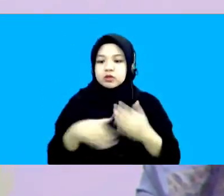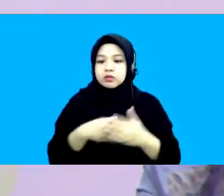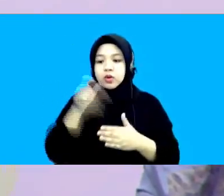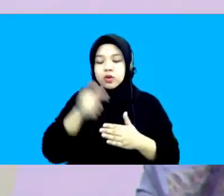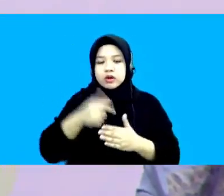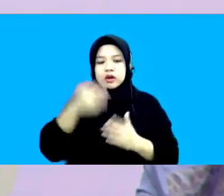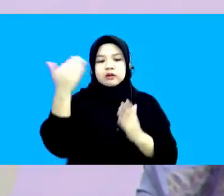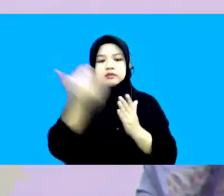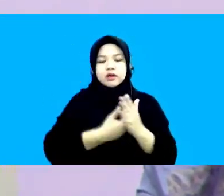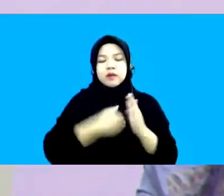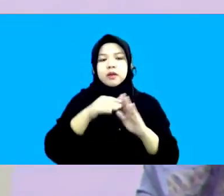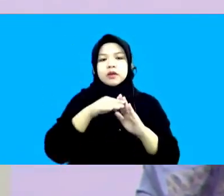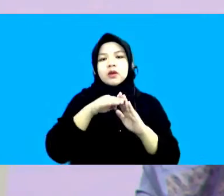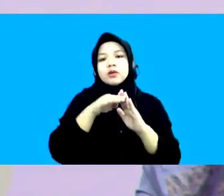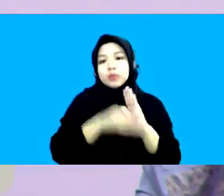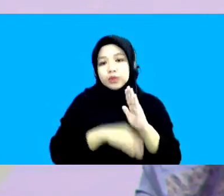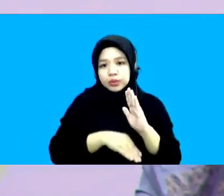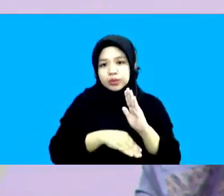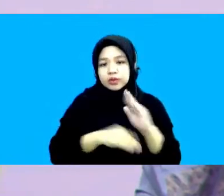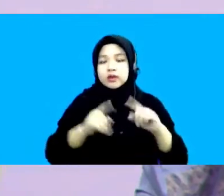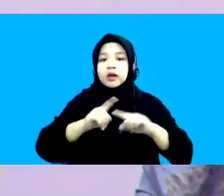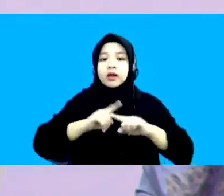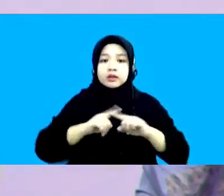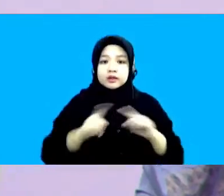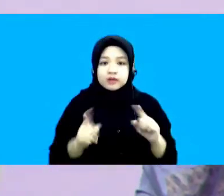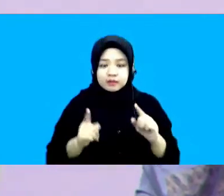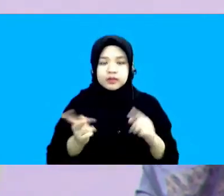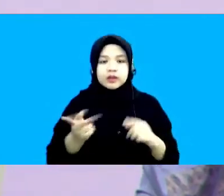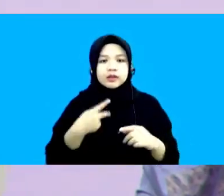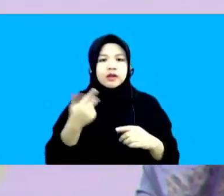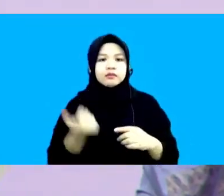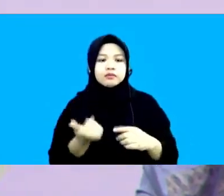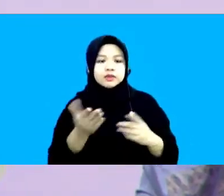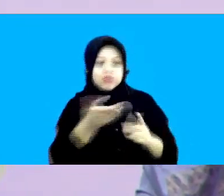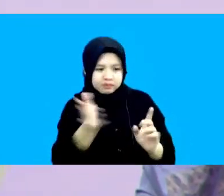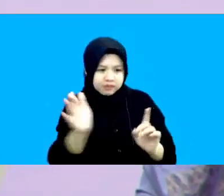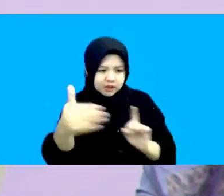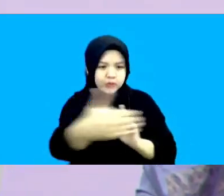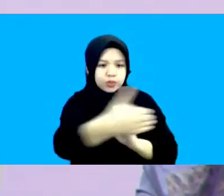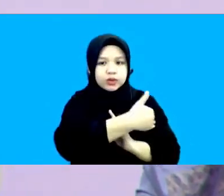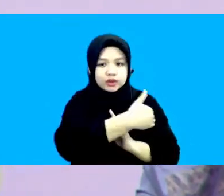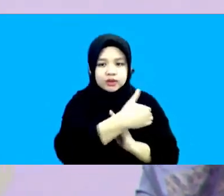as other parts of the world, that the